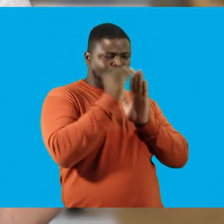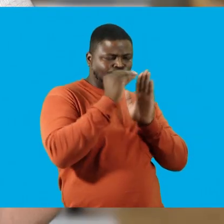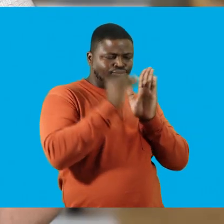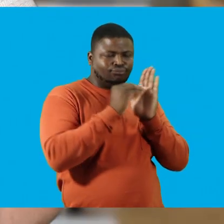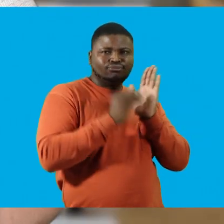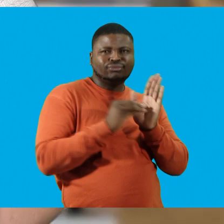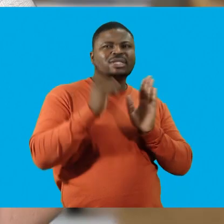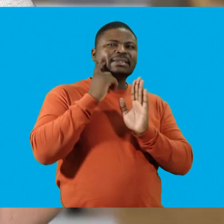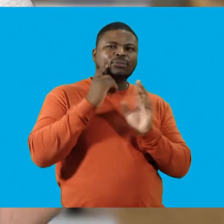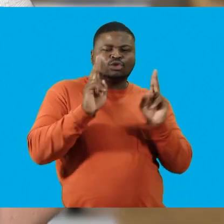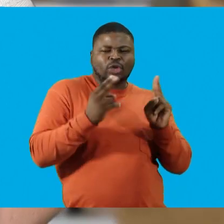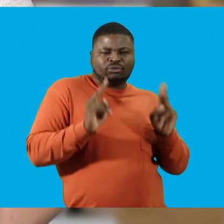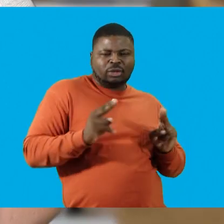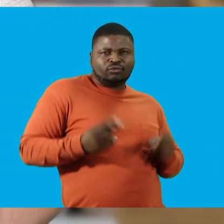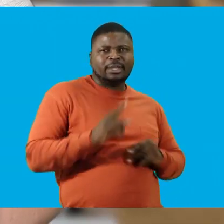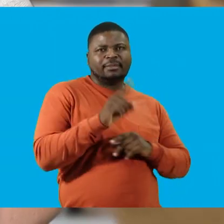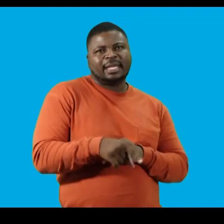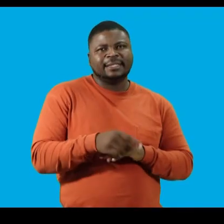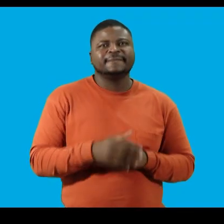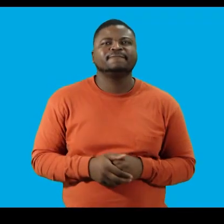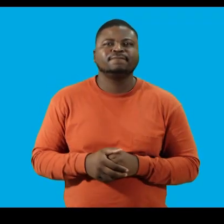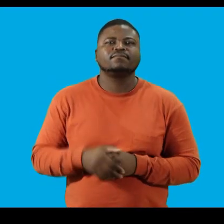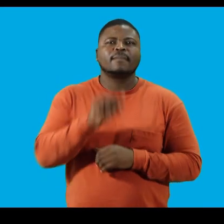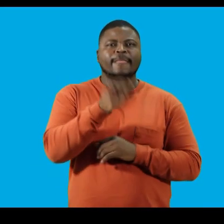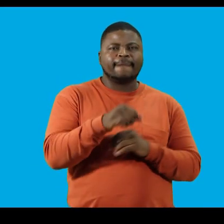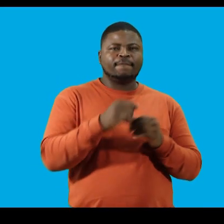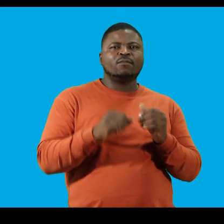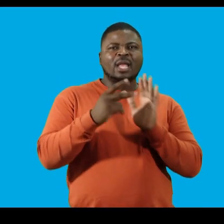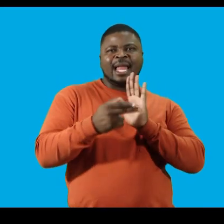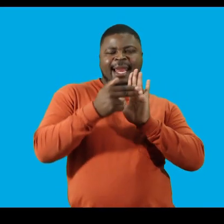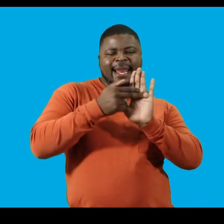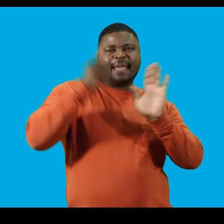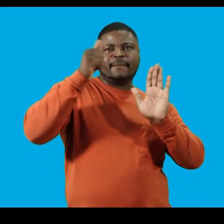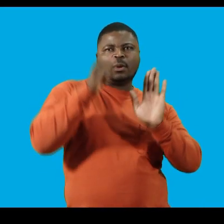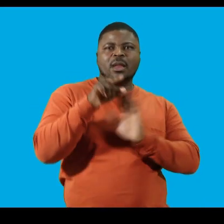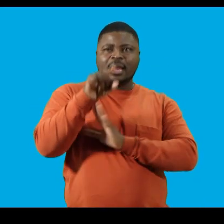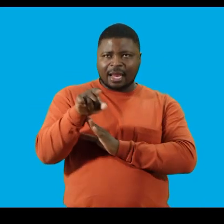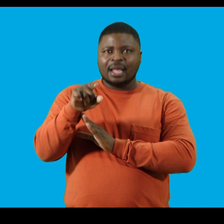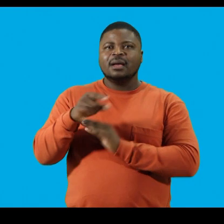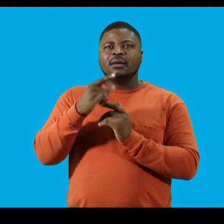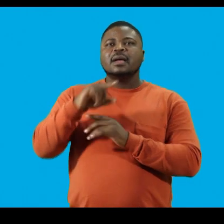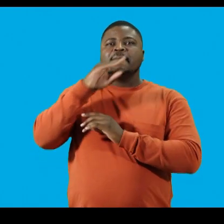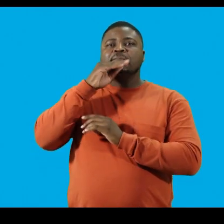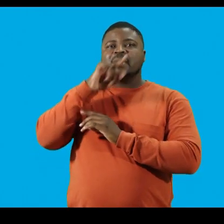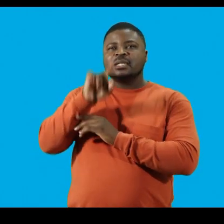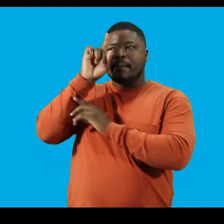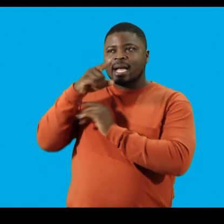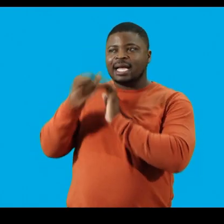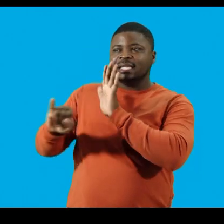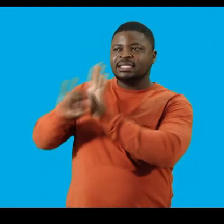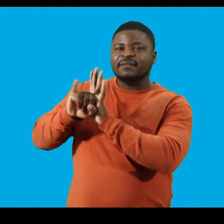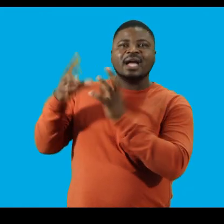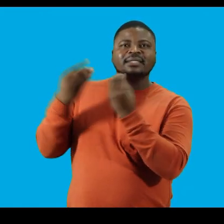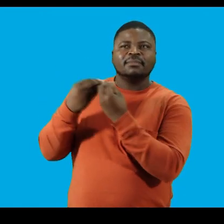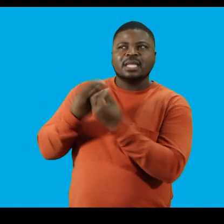paragraphs. Then, when you need to label, you need to identify the descriptions on